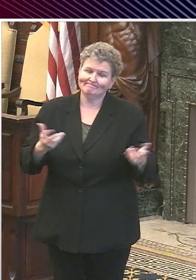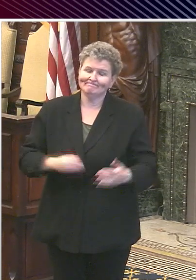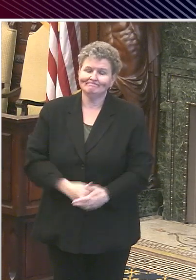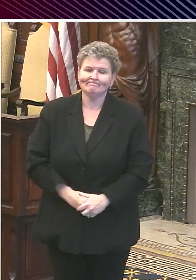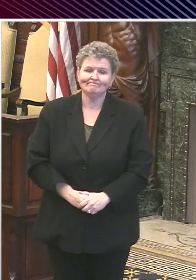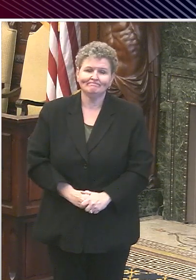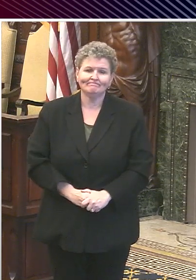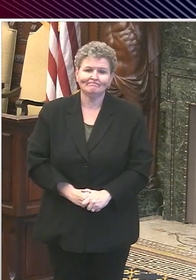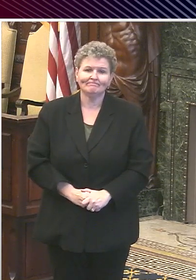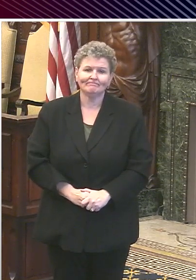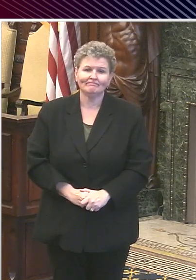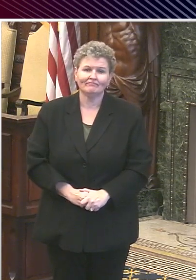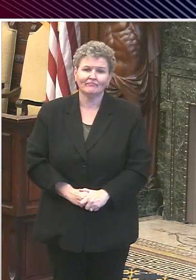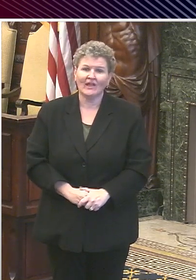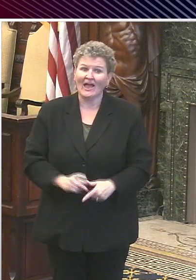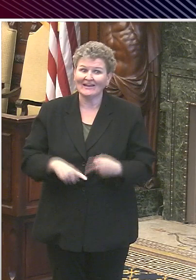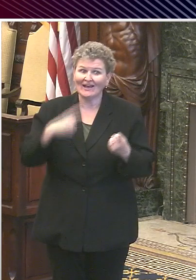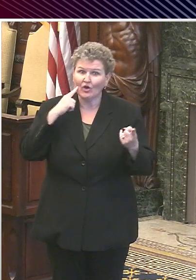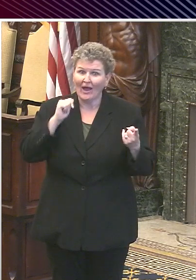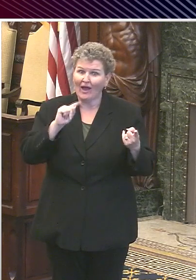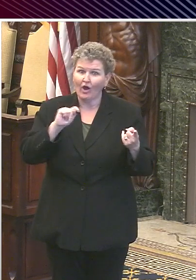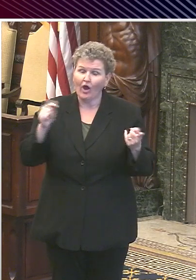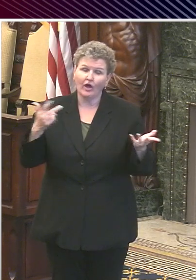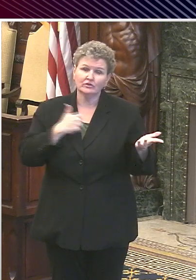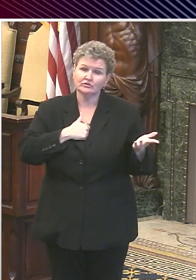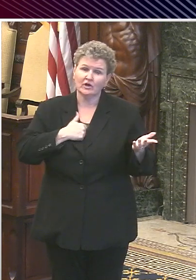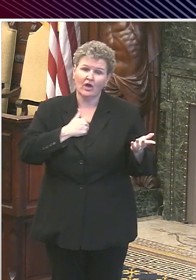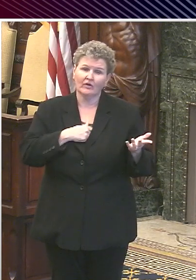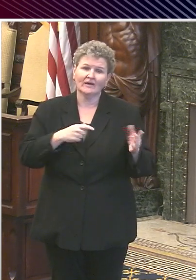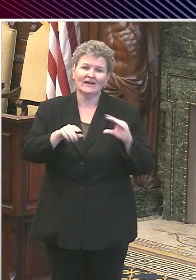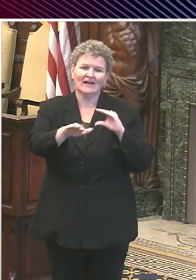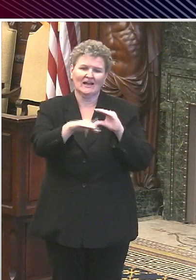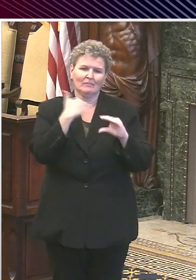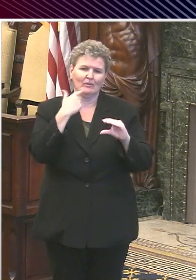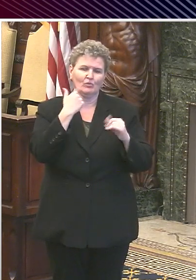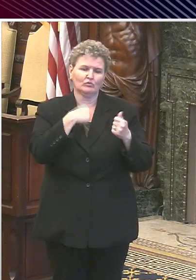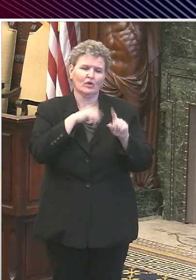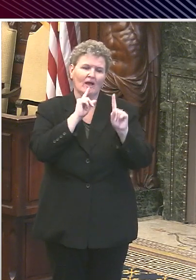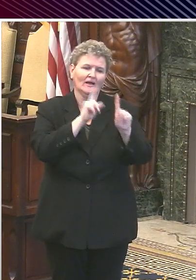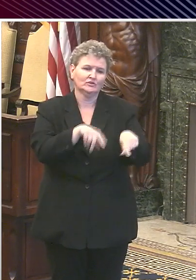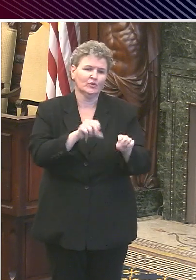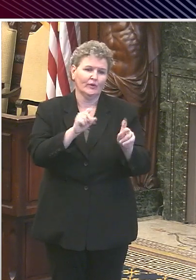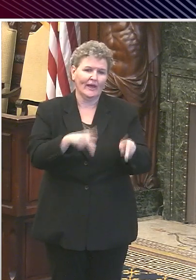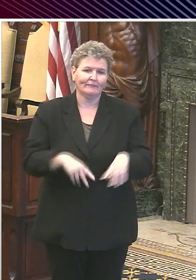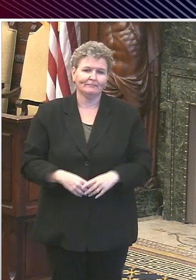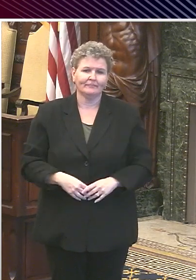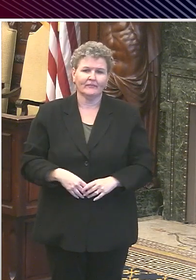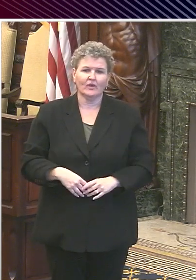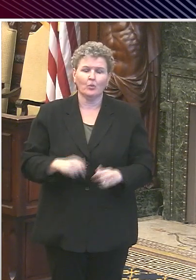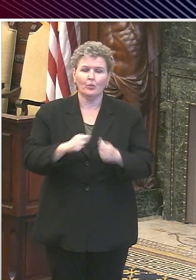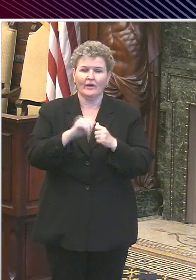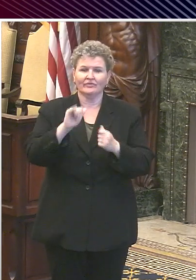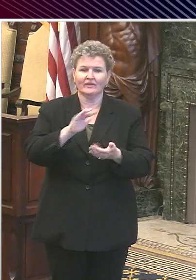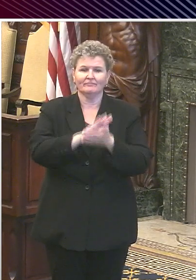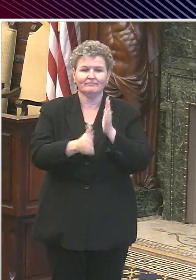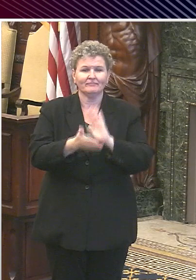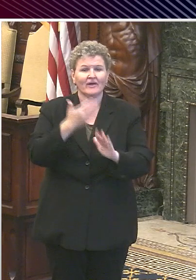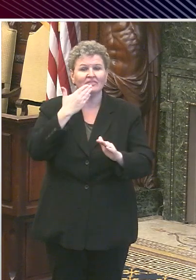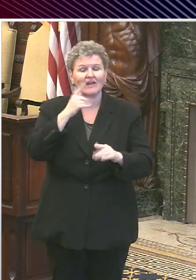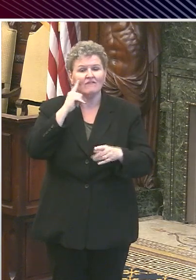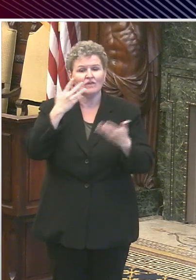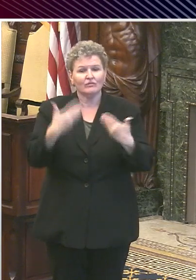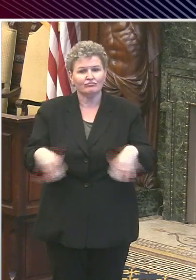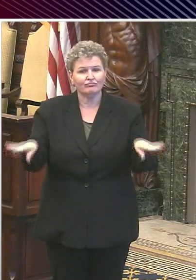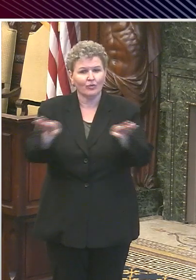at all. Okay, sorry. Please shoot us an email. We'll try to get you an answer. And with that, thank you, everyone. This brings to a close